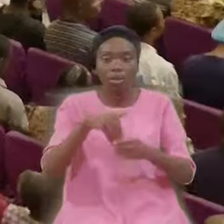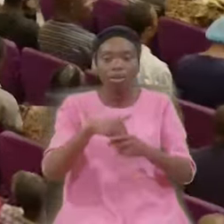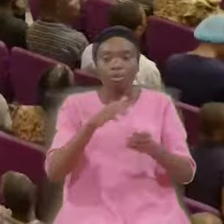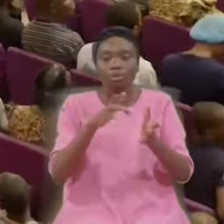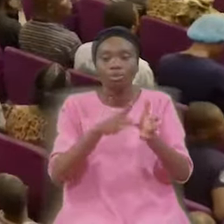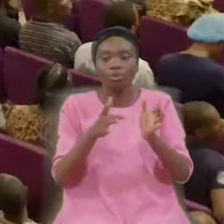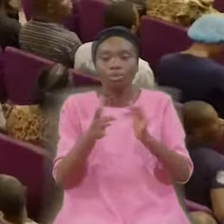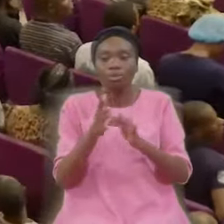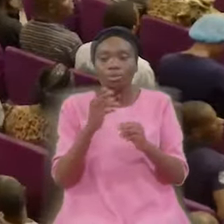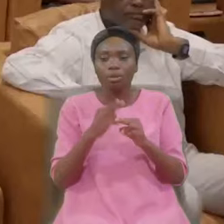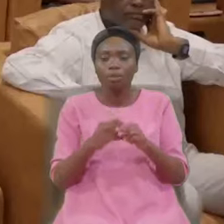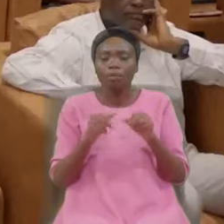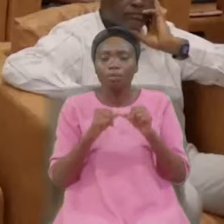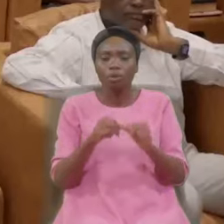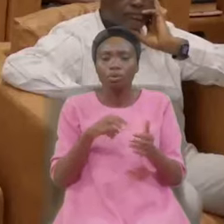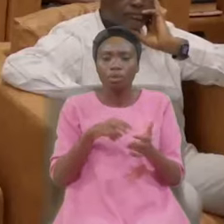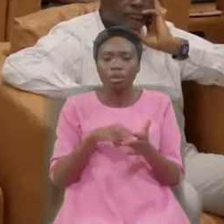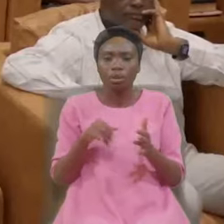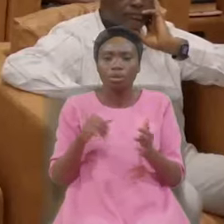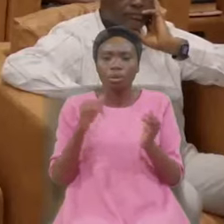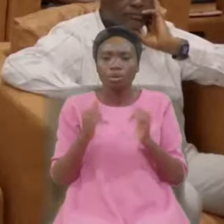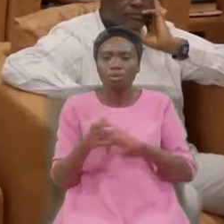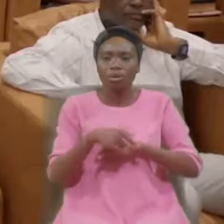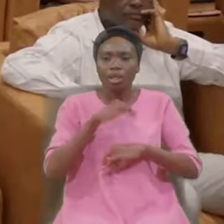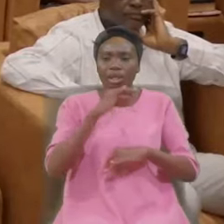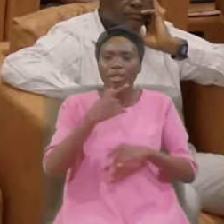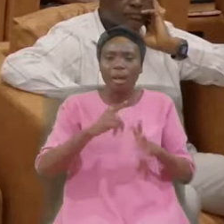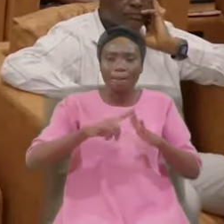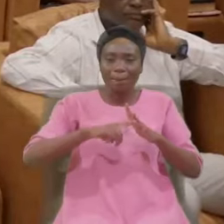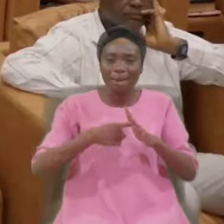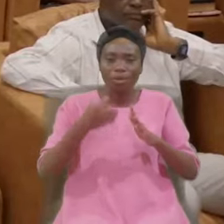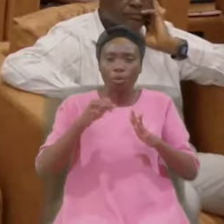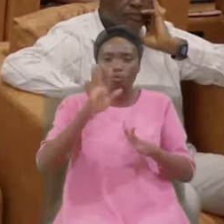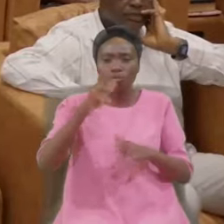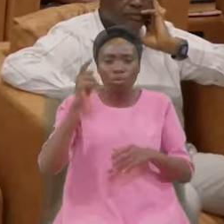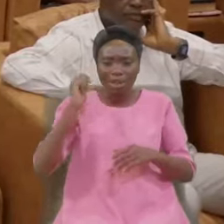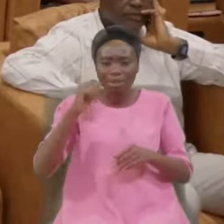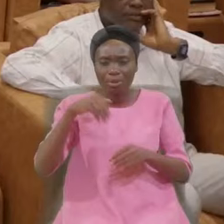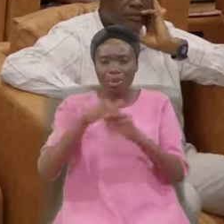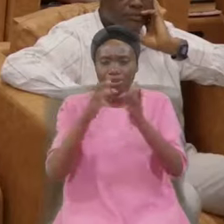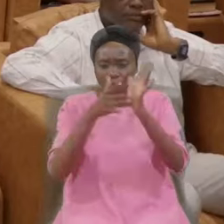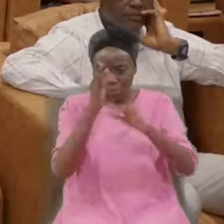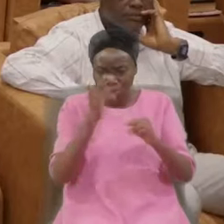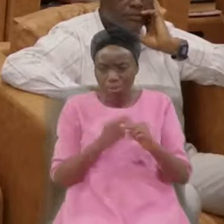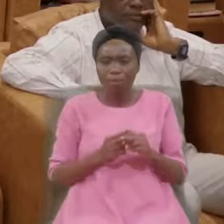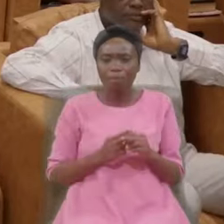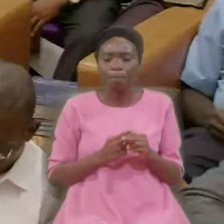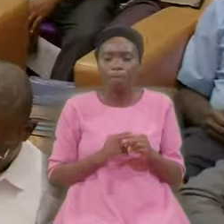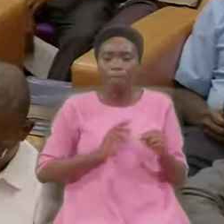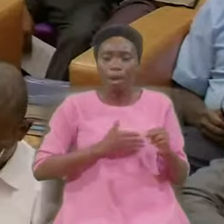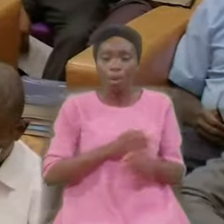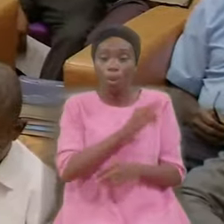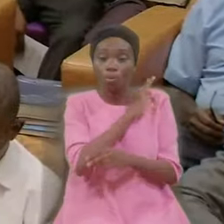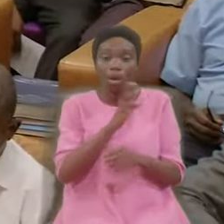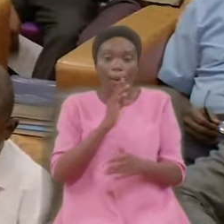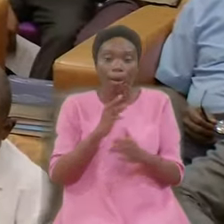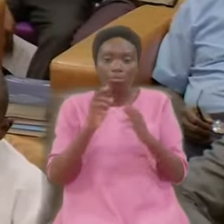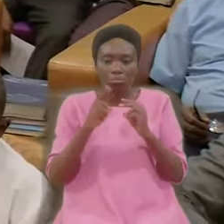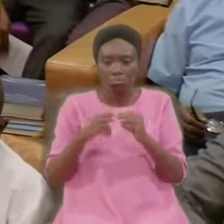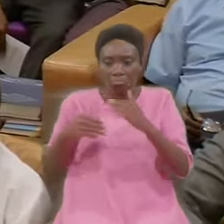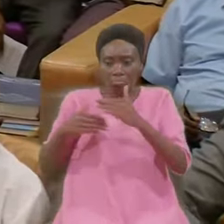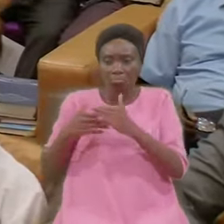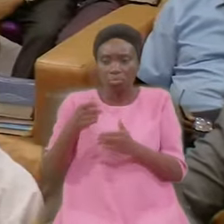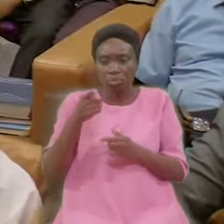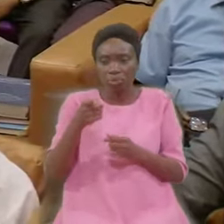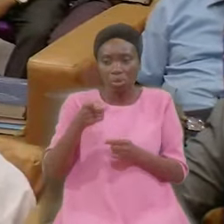name. Remain standing. Today is the beginning of your testimony. Our ushers are very close to you. They will